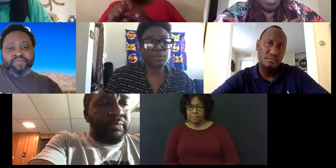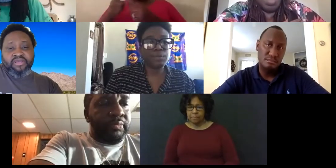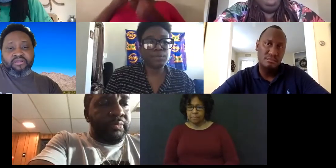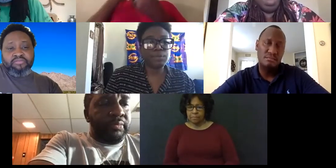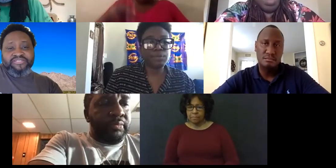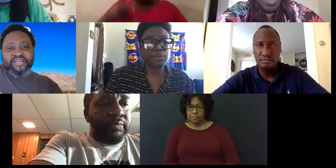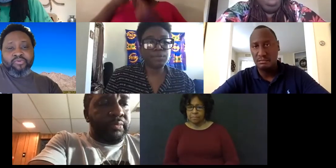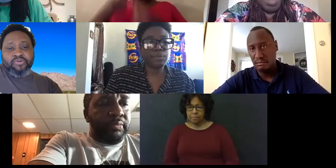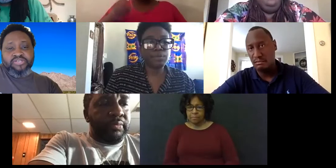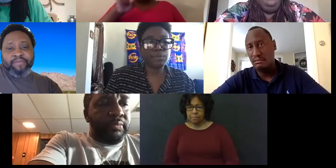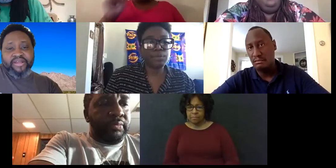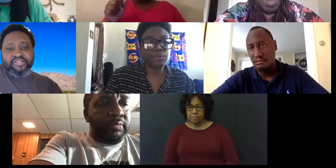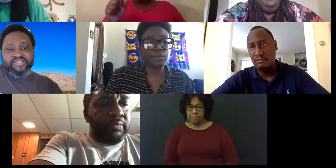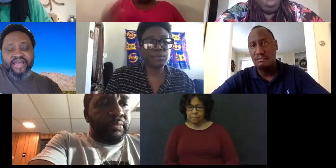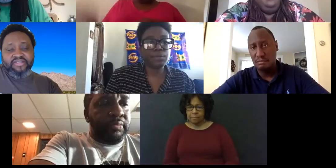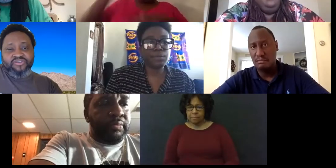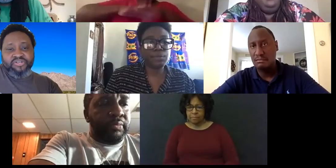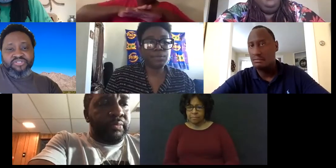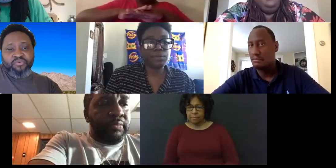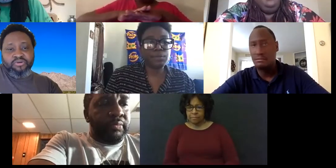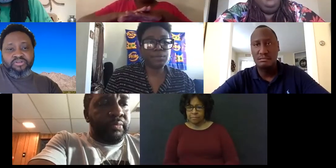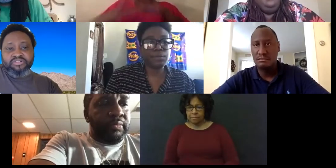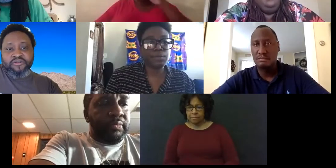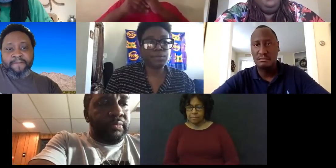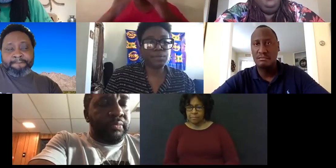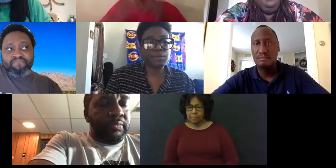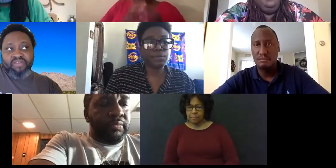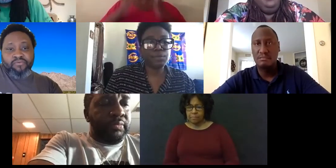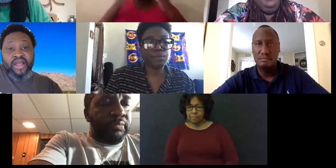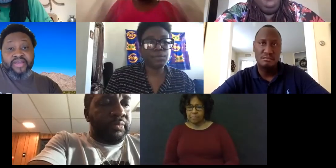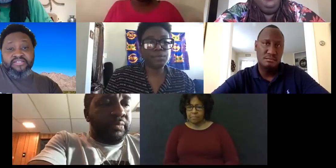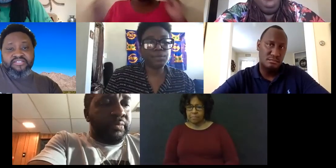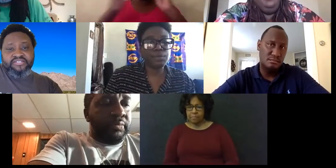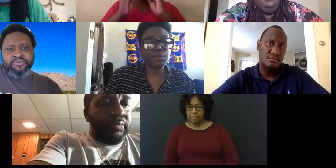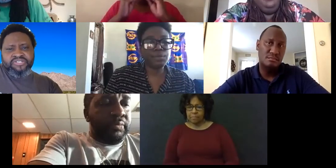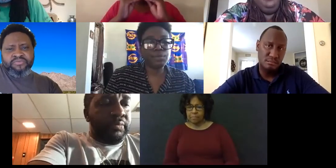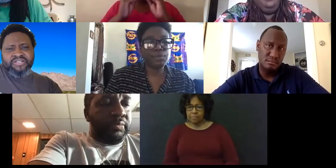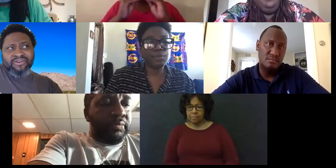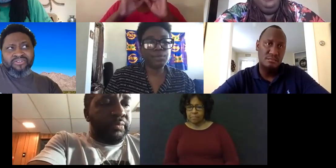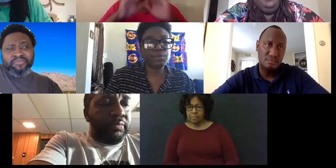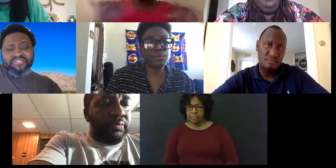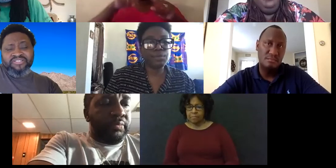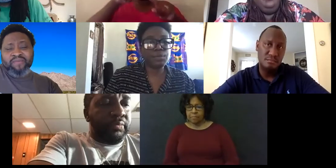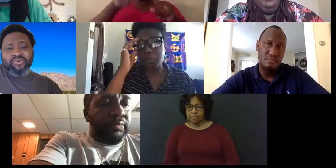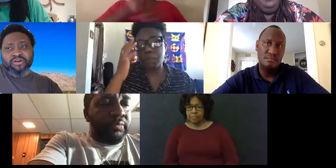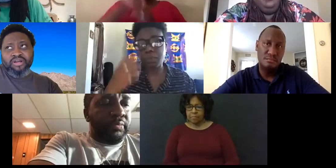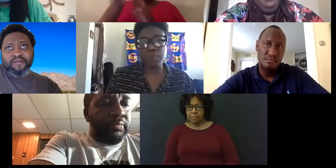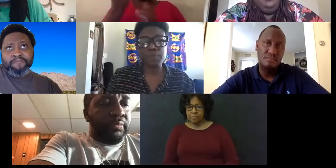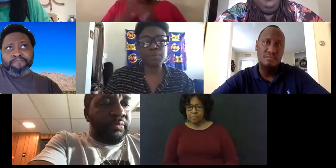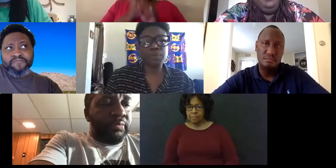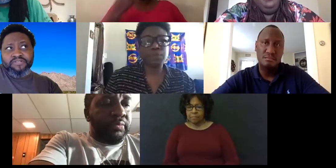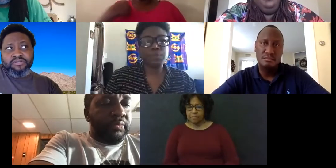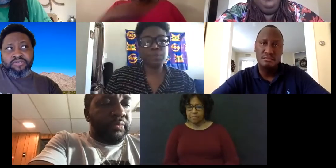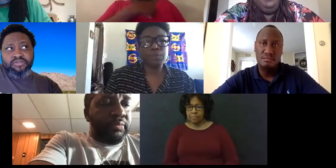of being disabled on top of that, just adds so much more variety to the situation, which I think also makes us a lot more